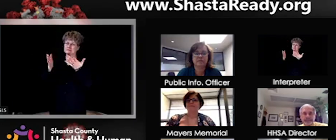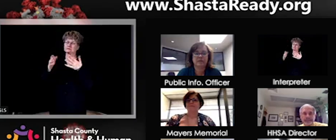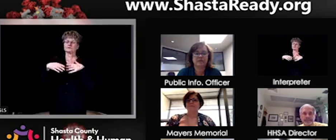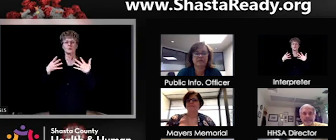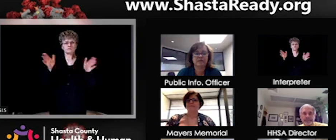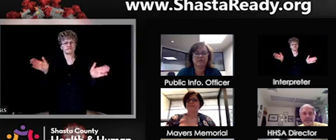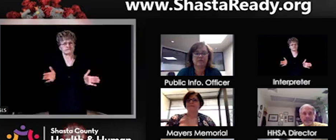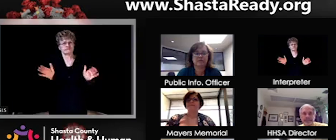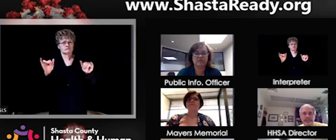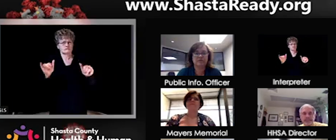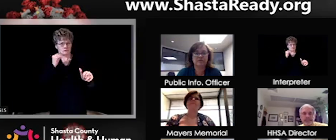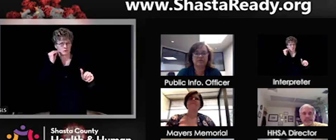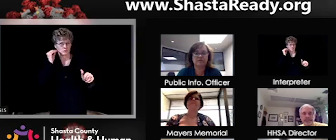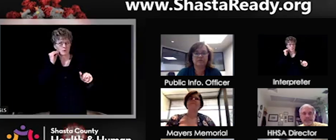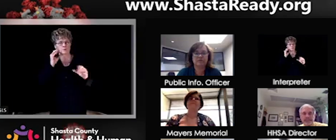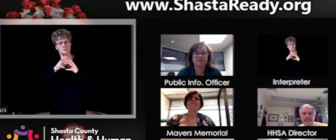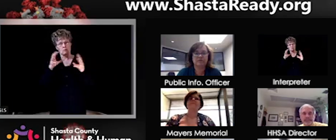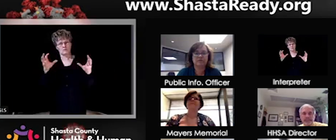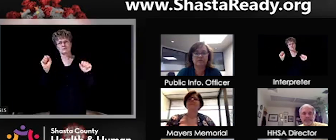Thank you.